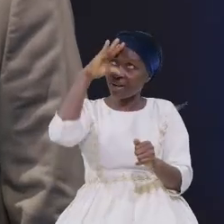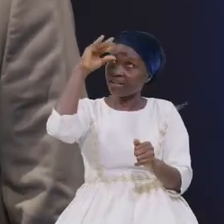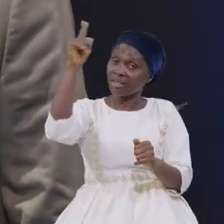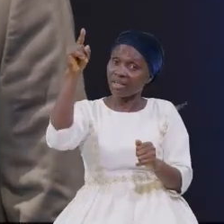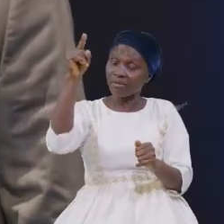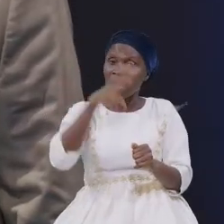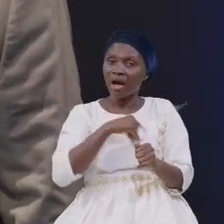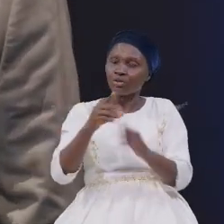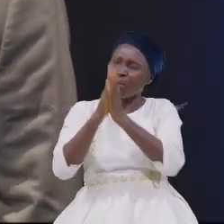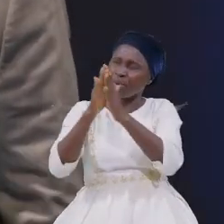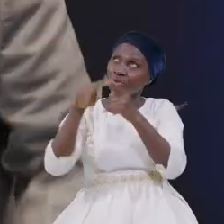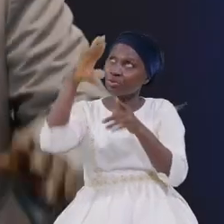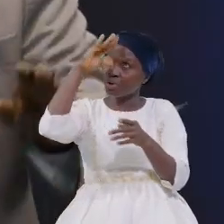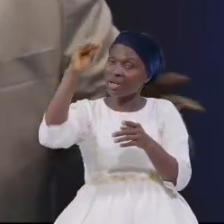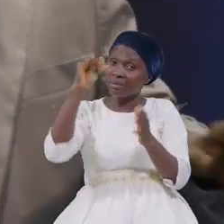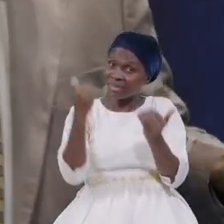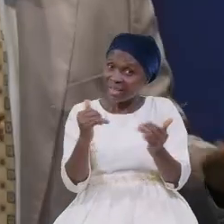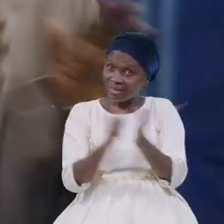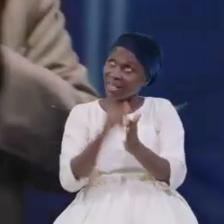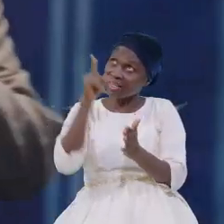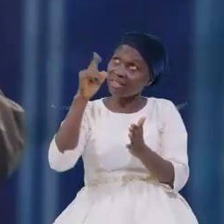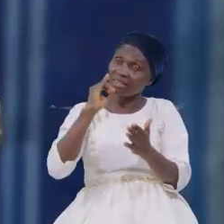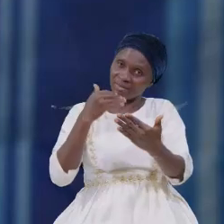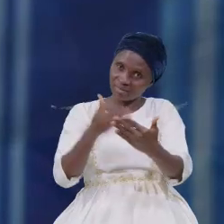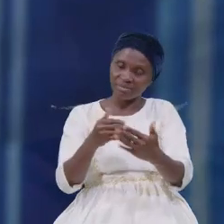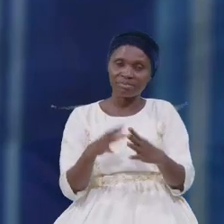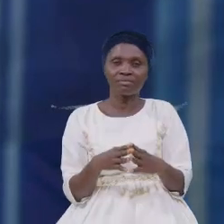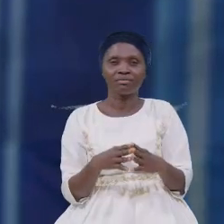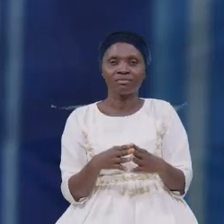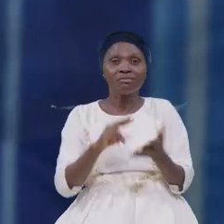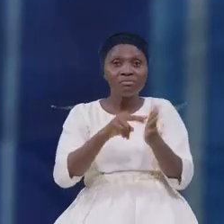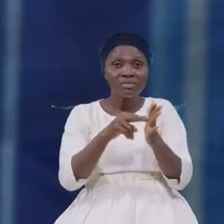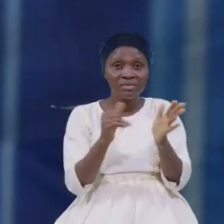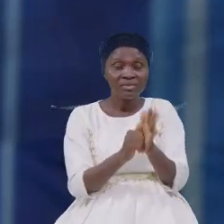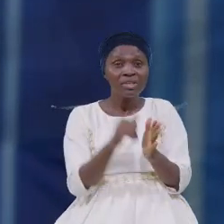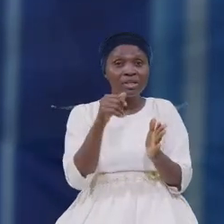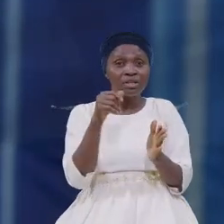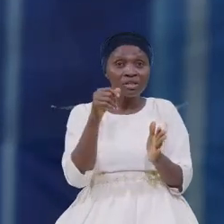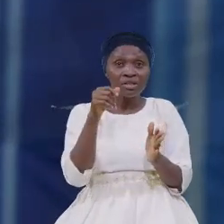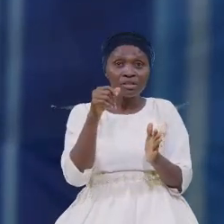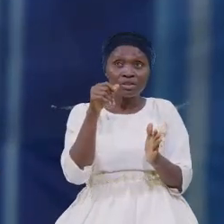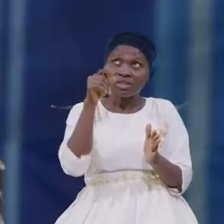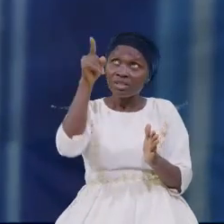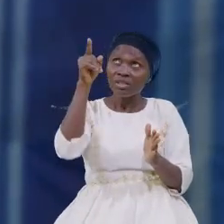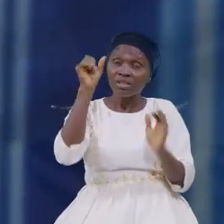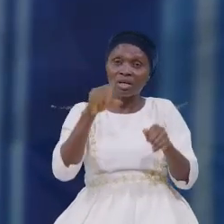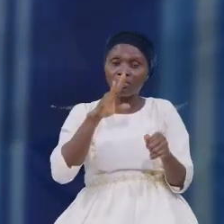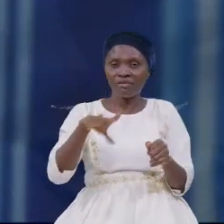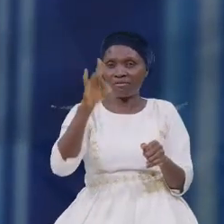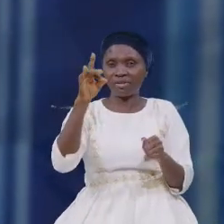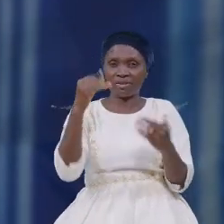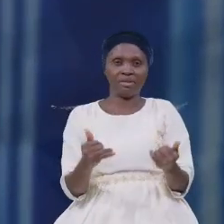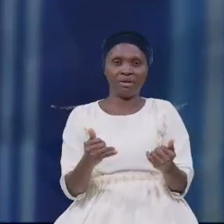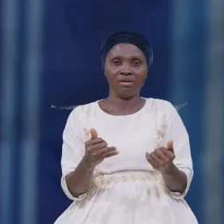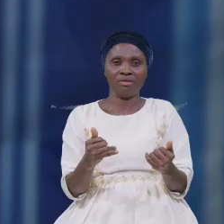is near. What does that mean? It can be found now. Forgiveness, seek the Lord. If you